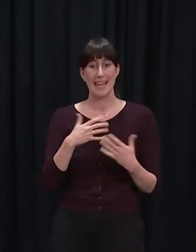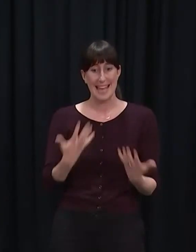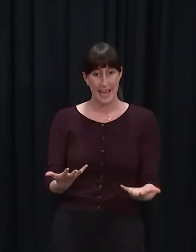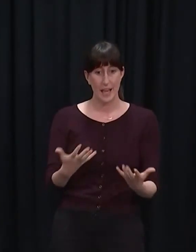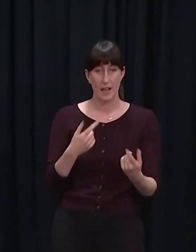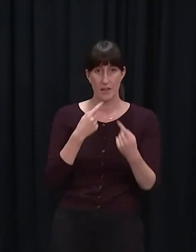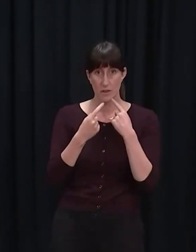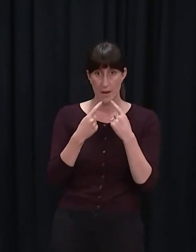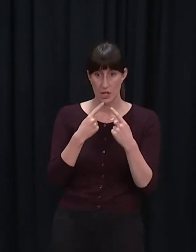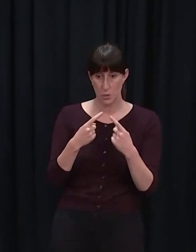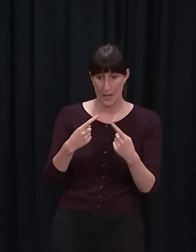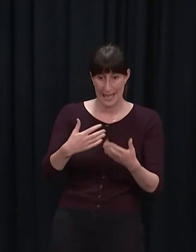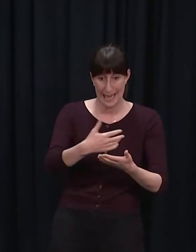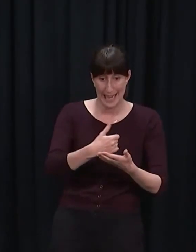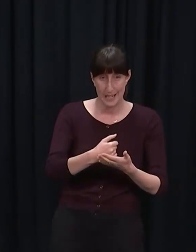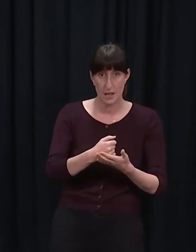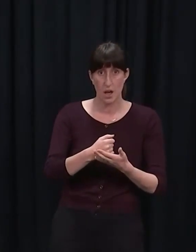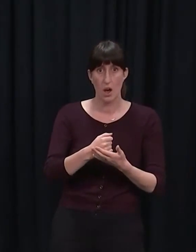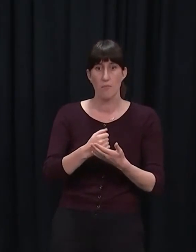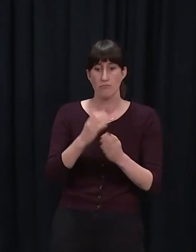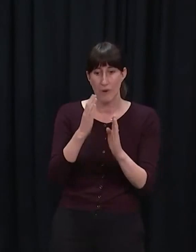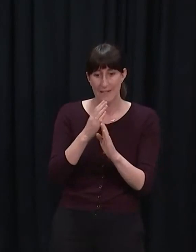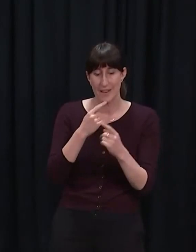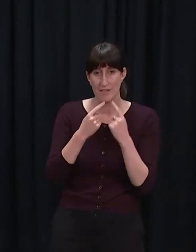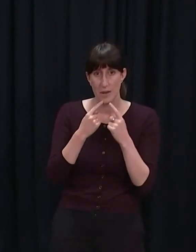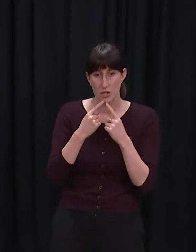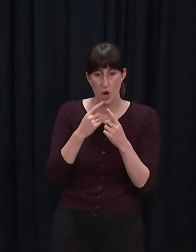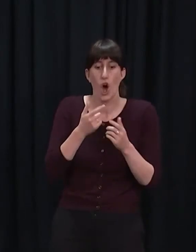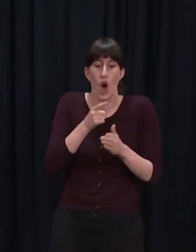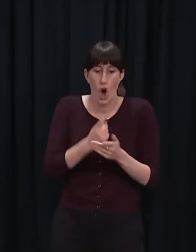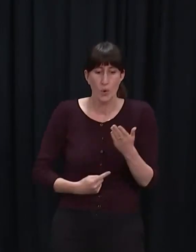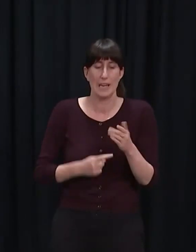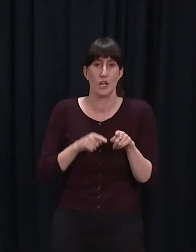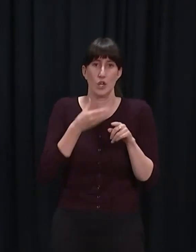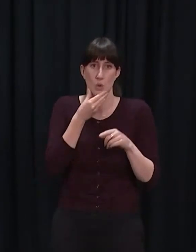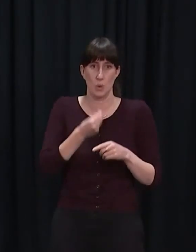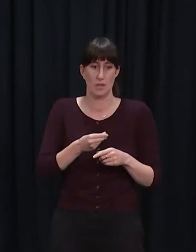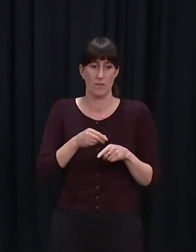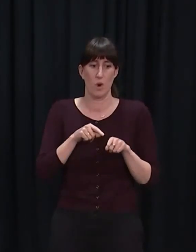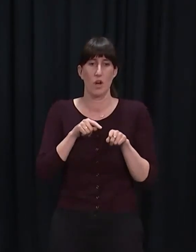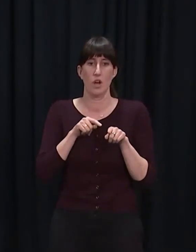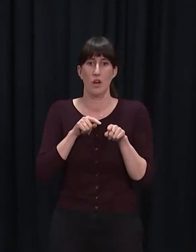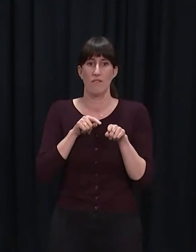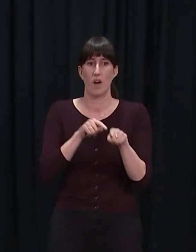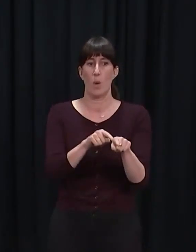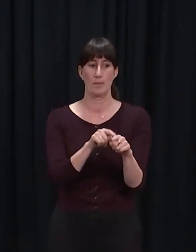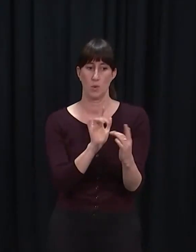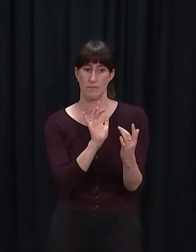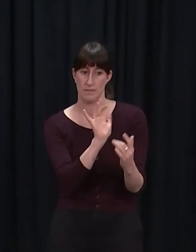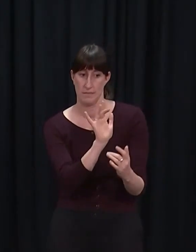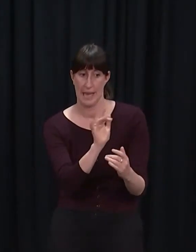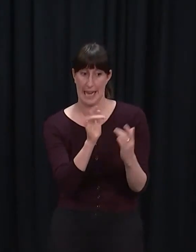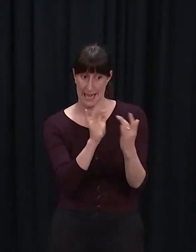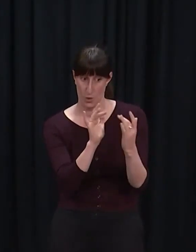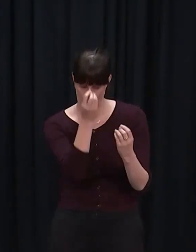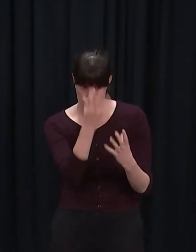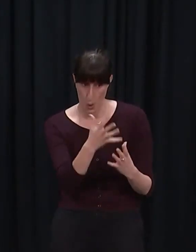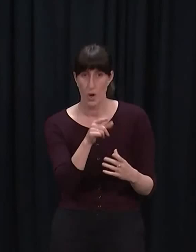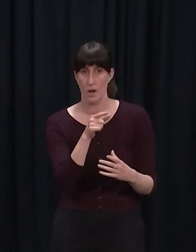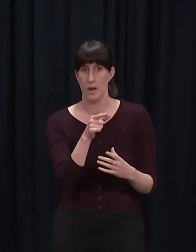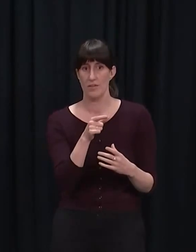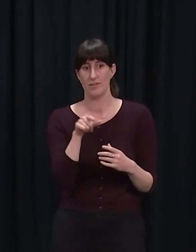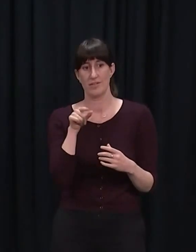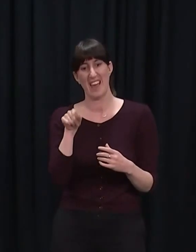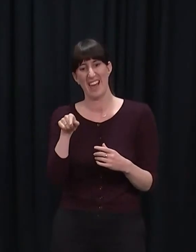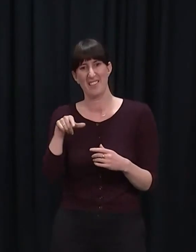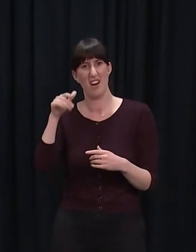and vaccination and so on should only ever be used for that purpose and for no other purpose. If we can add a few extra clauses into the legislation that just